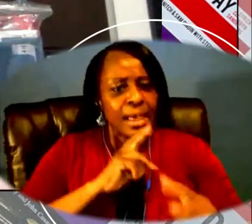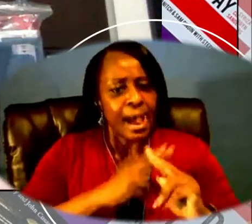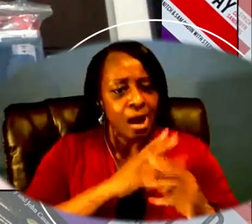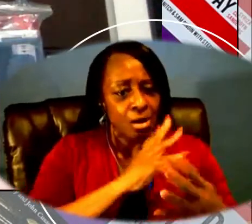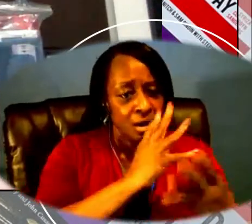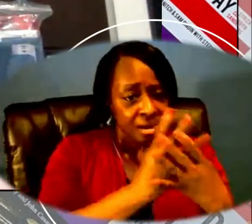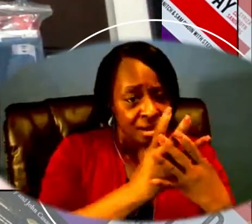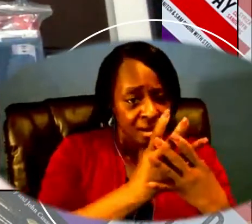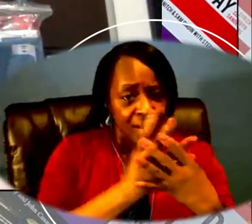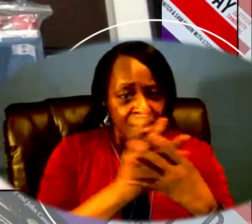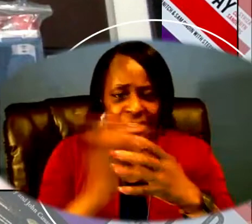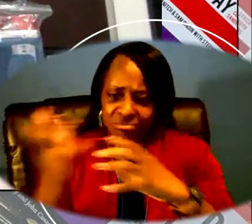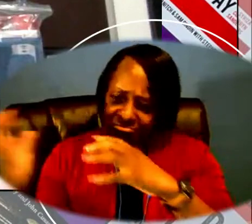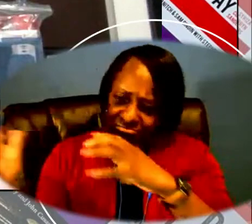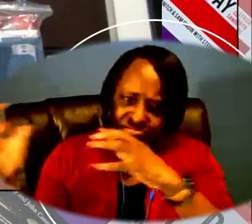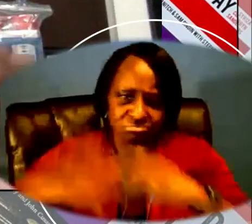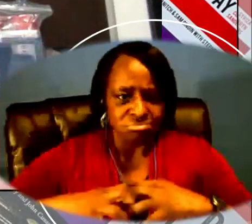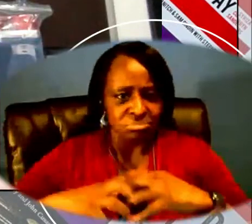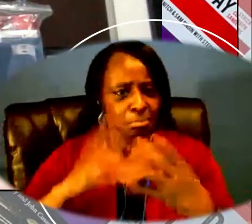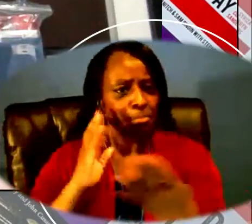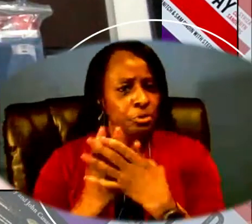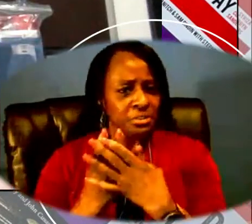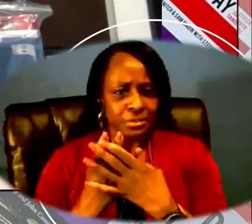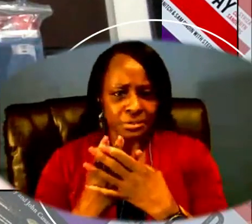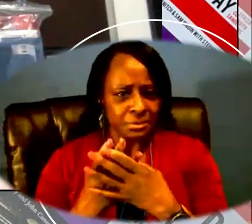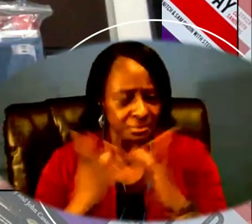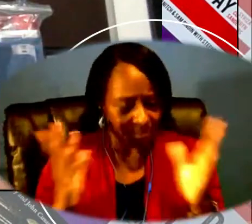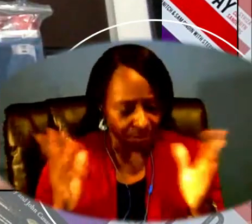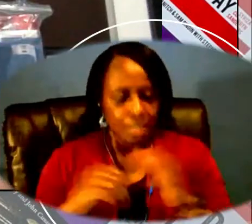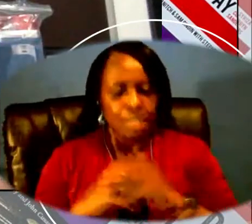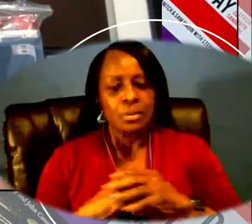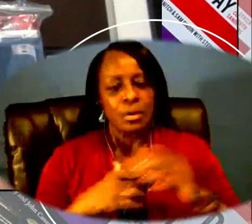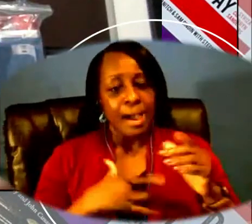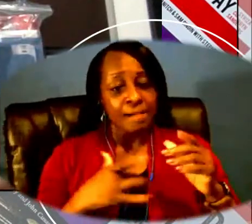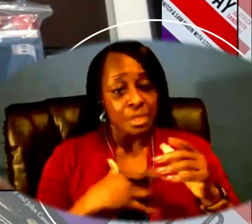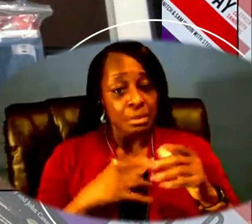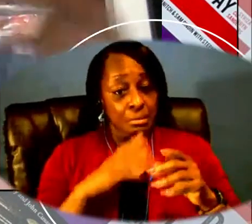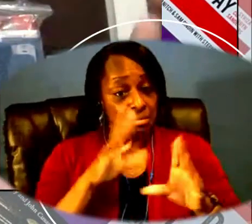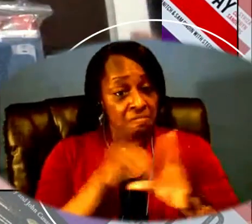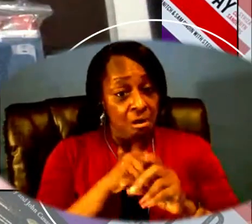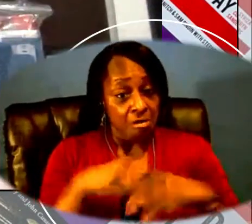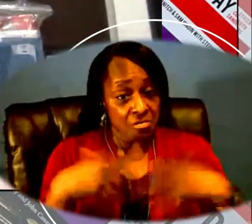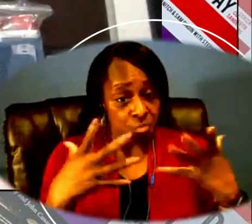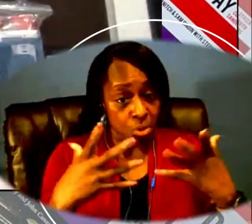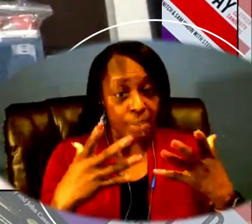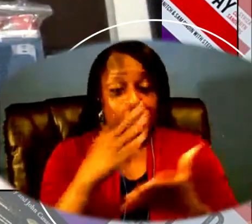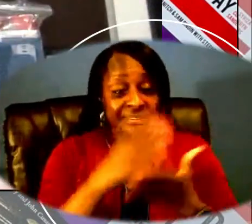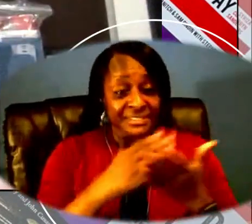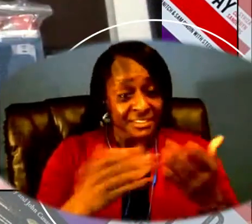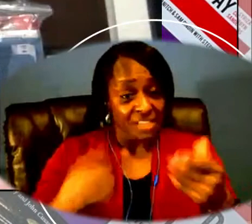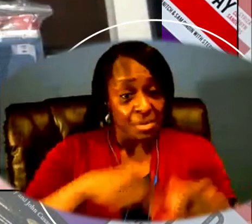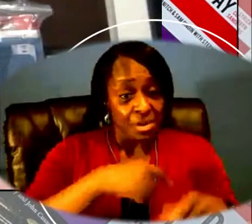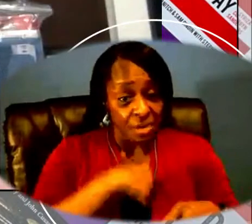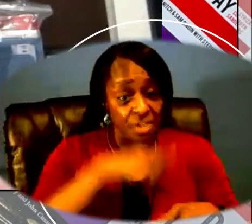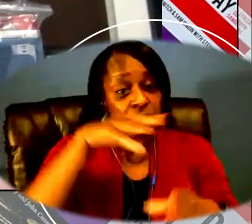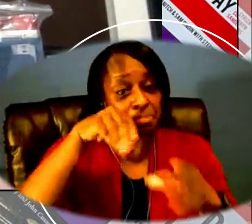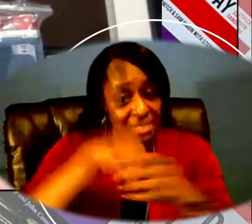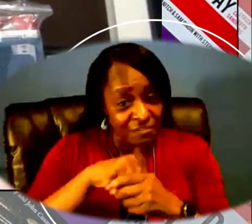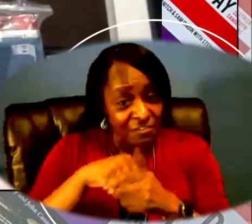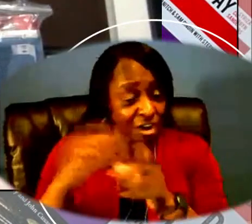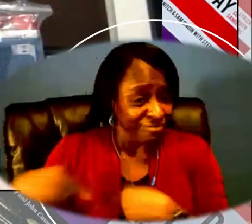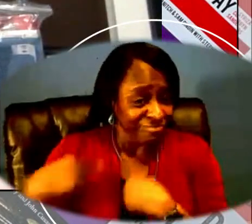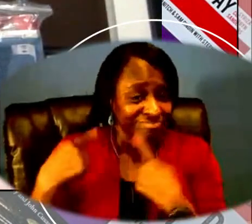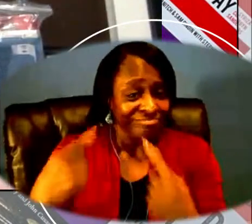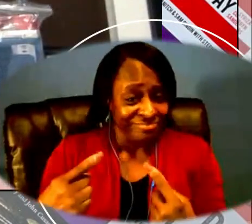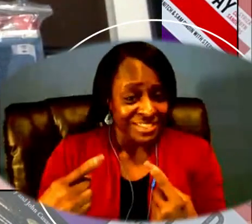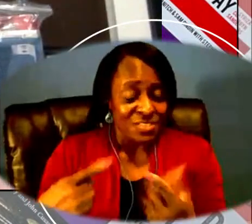down prisons altogether. So a part of this movement is the fact that some of us have been in this work for some time now and